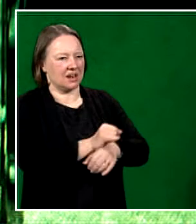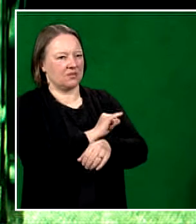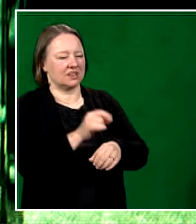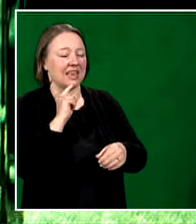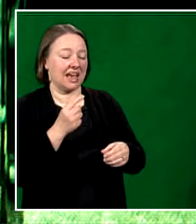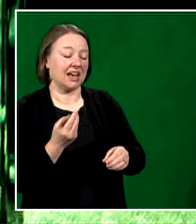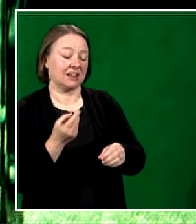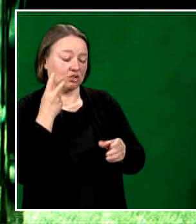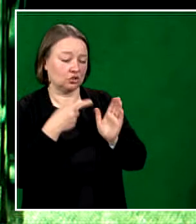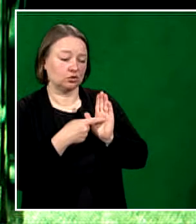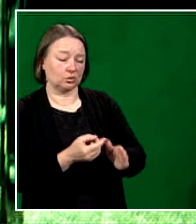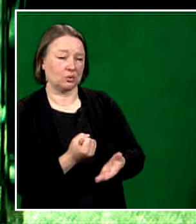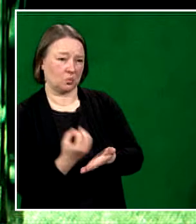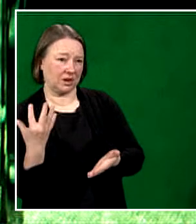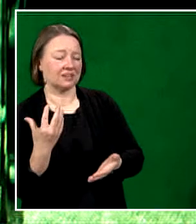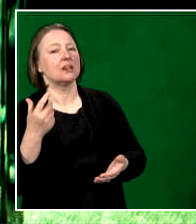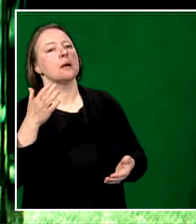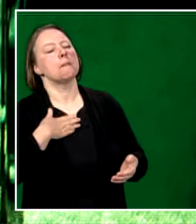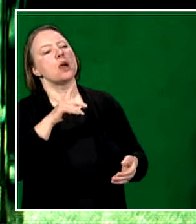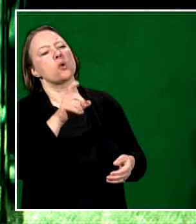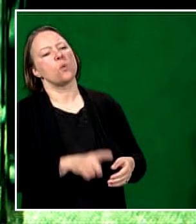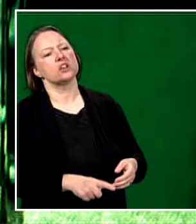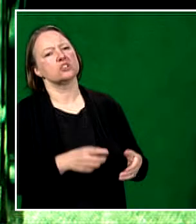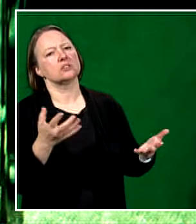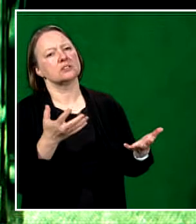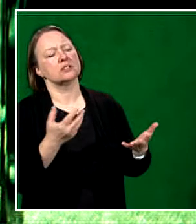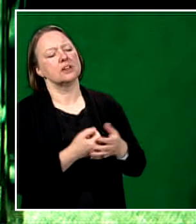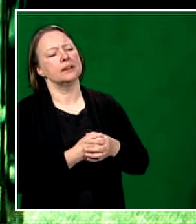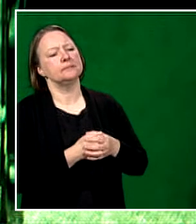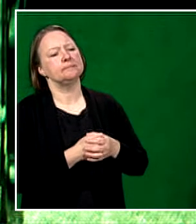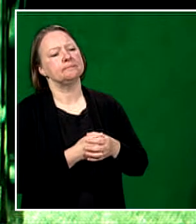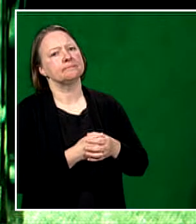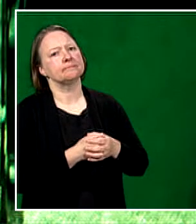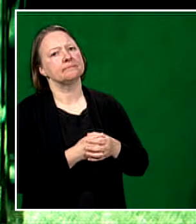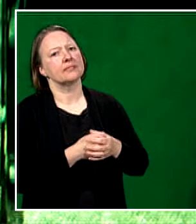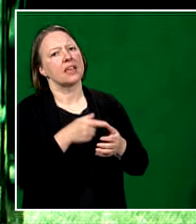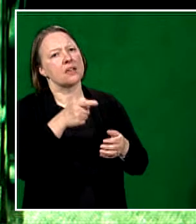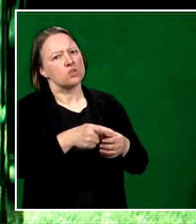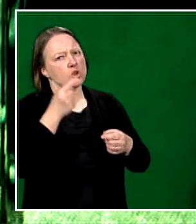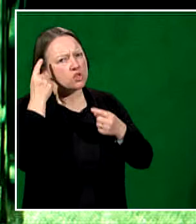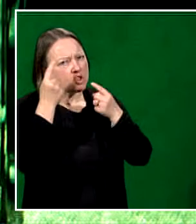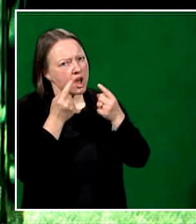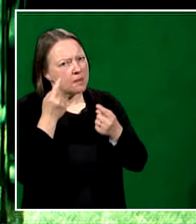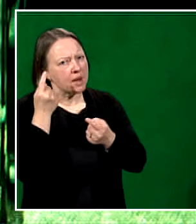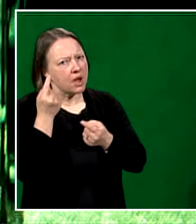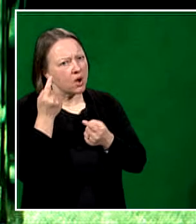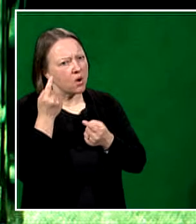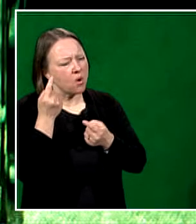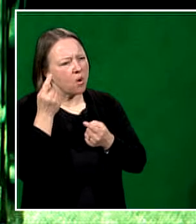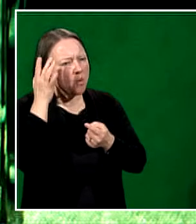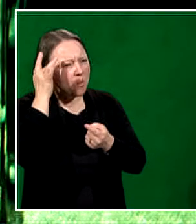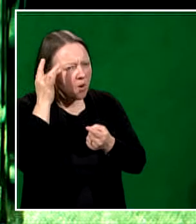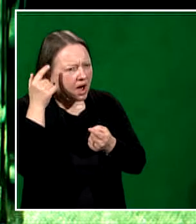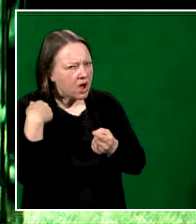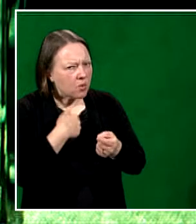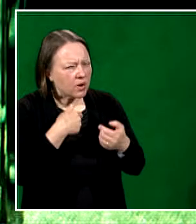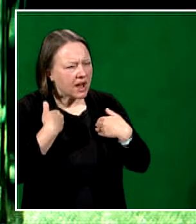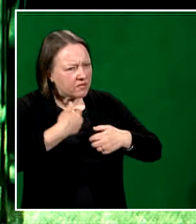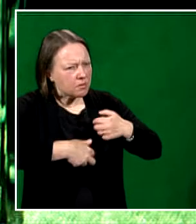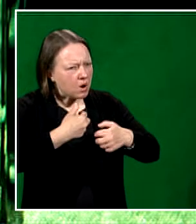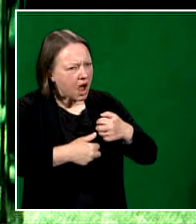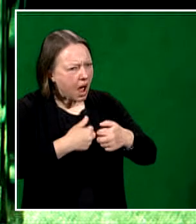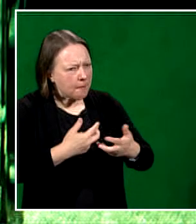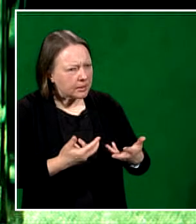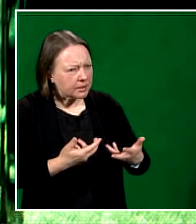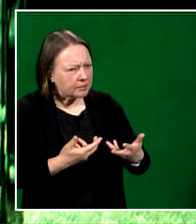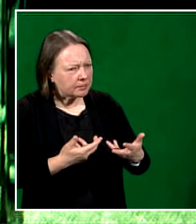wasteful. My question is around, have you thought about why we're in this problem in the first place,